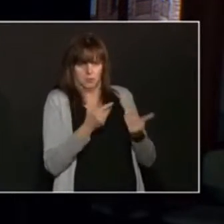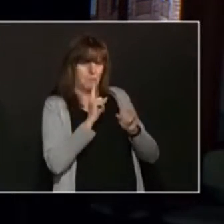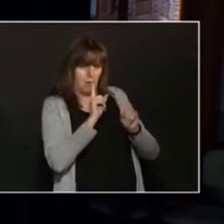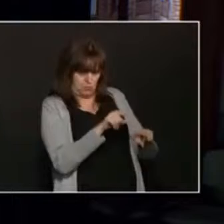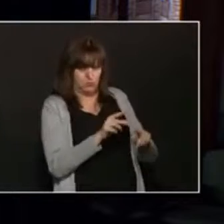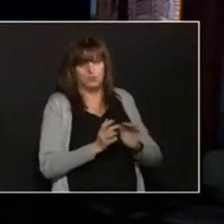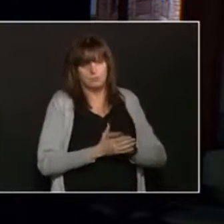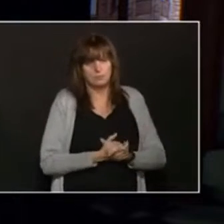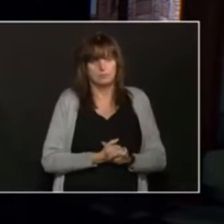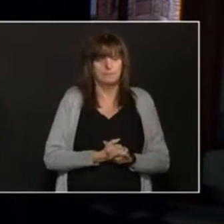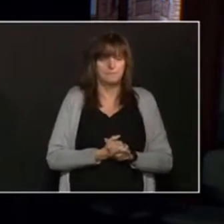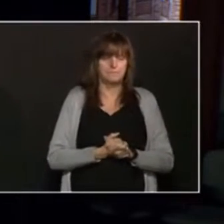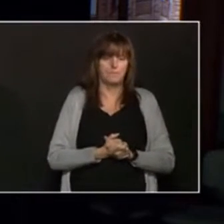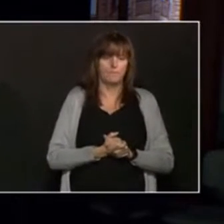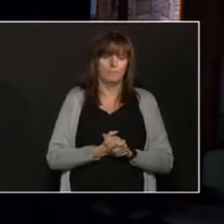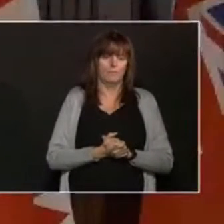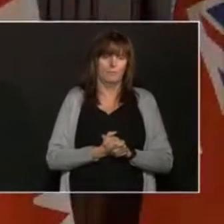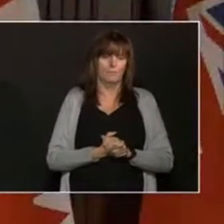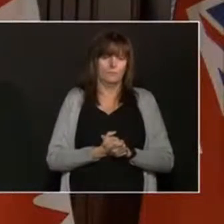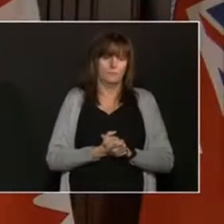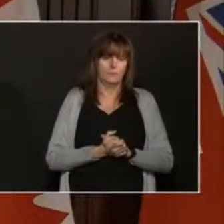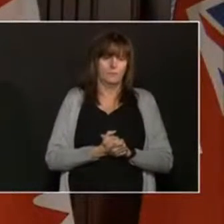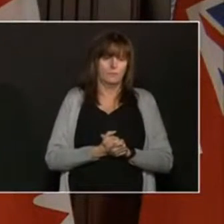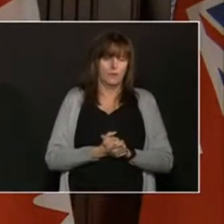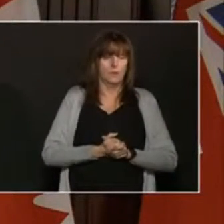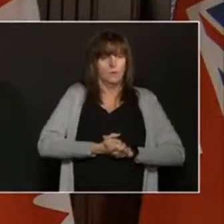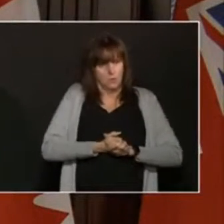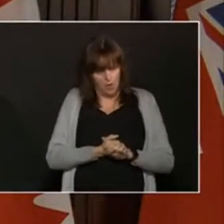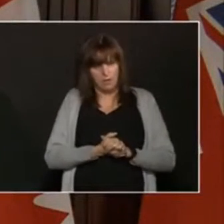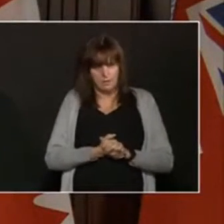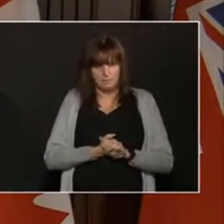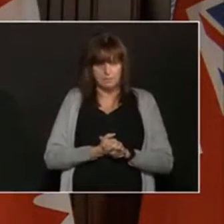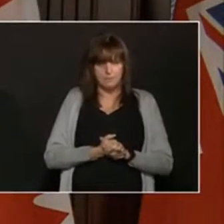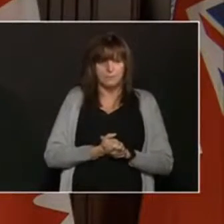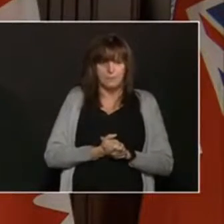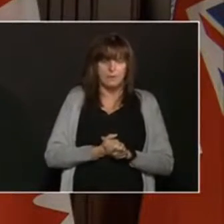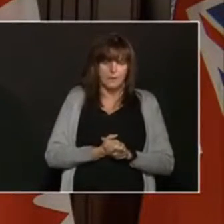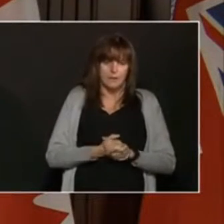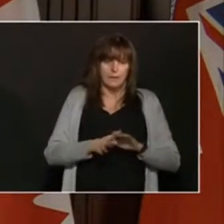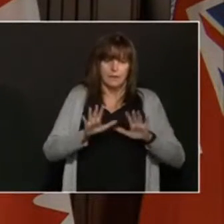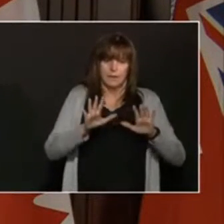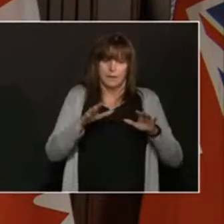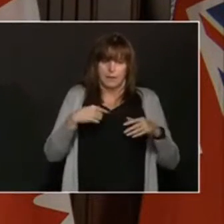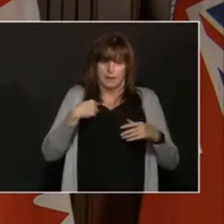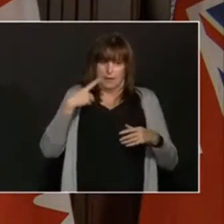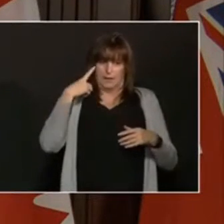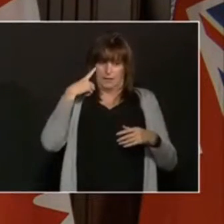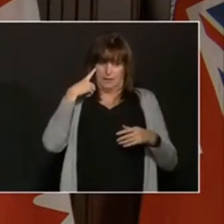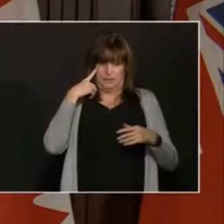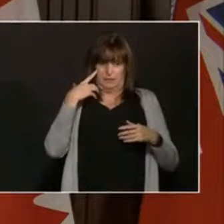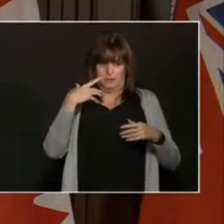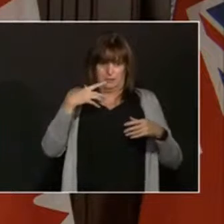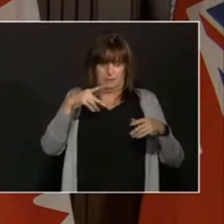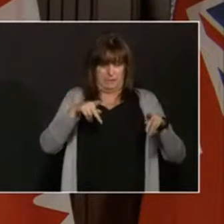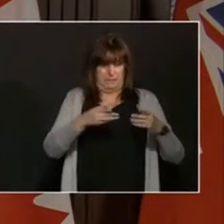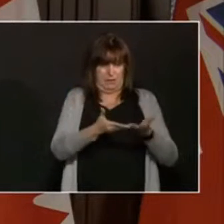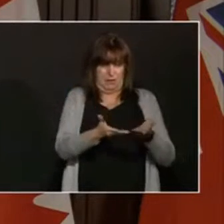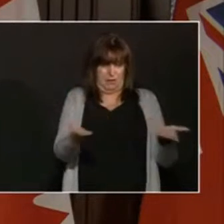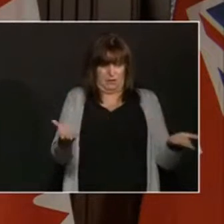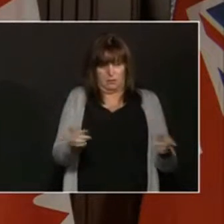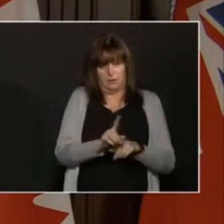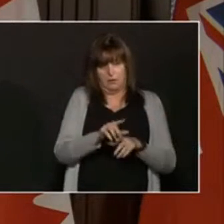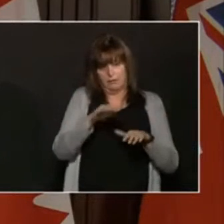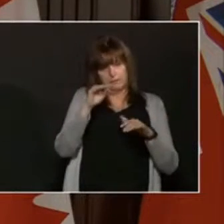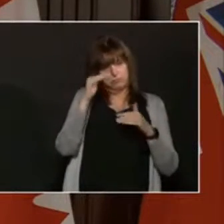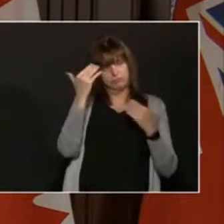I think people are tired. It's been a long time. We're all tired. We're all